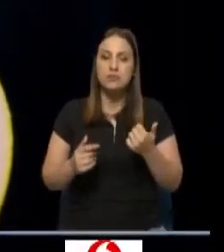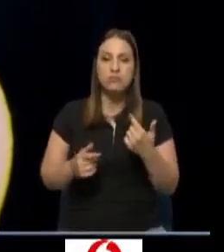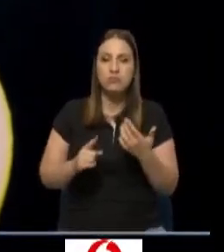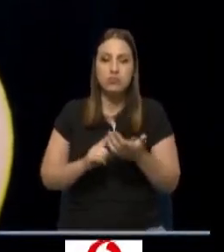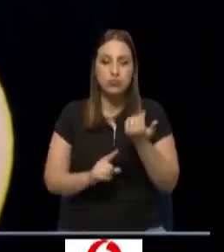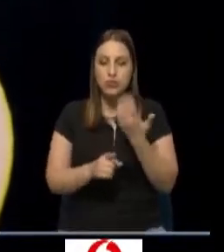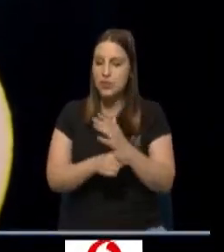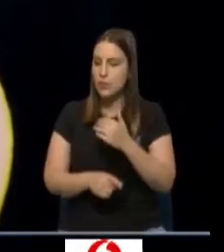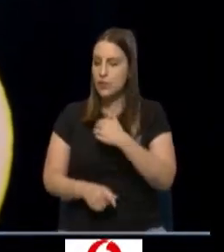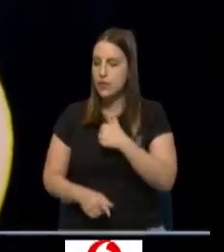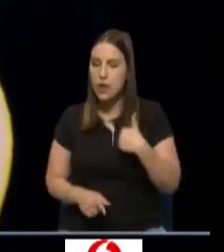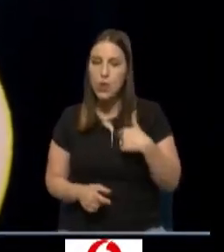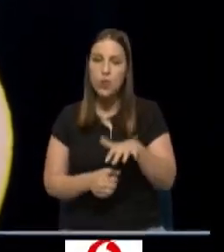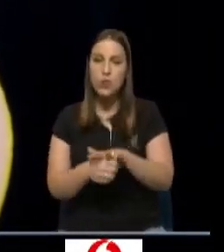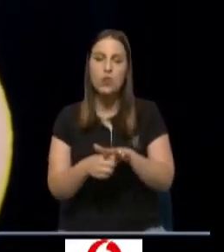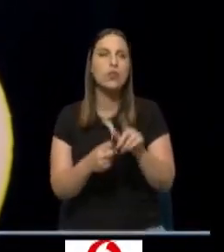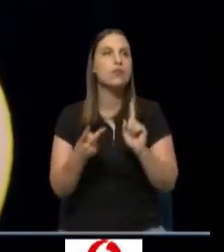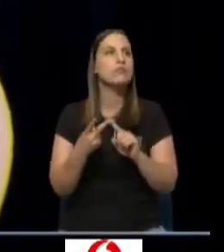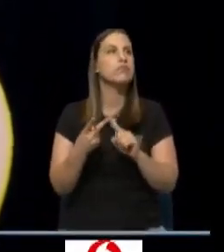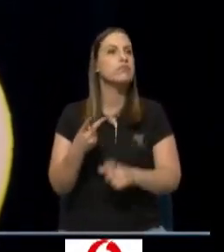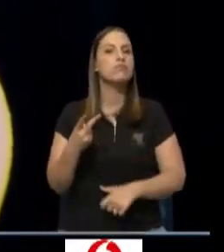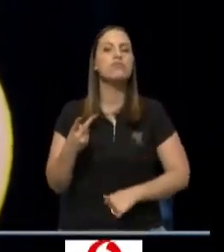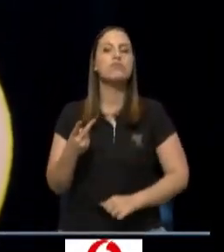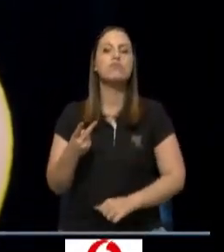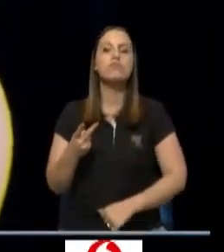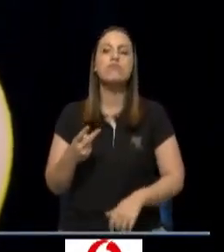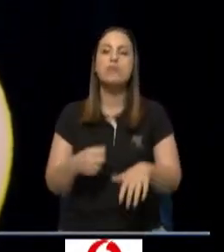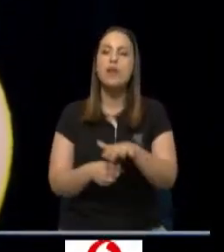in a number of sectors, health,